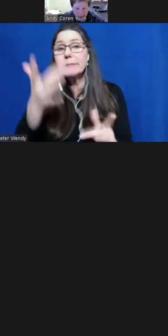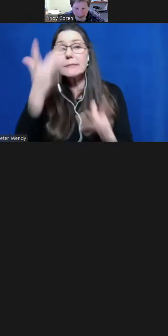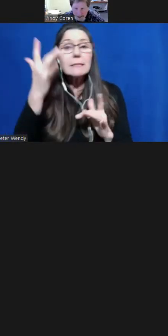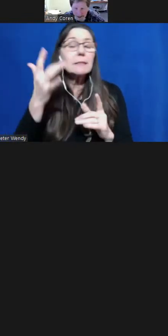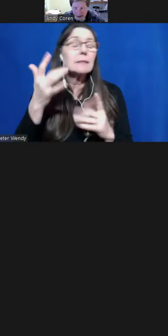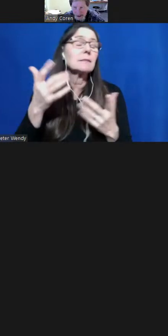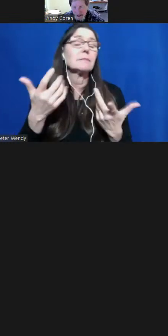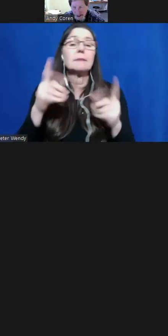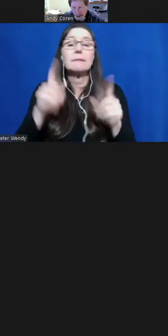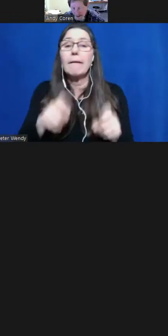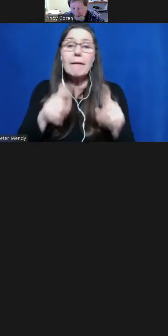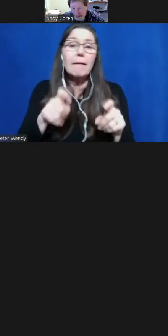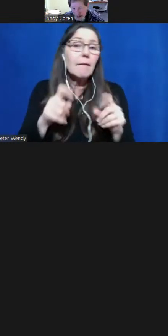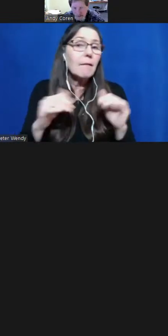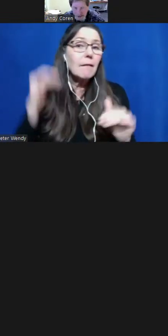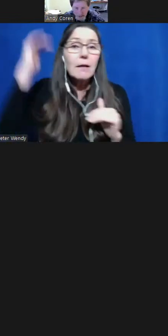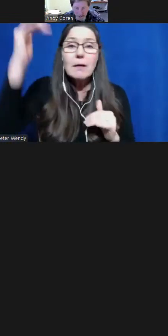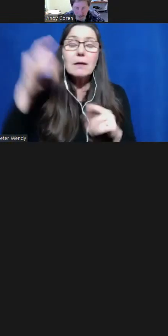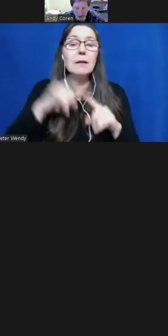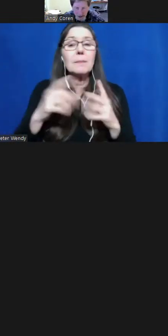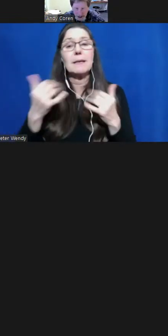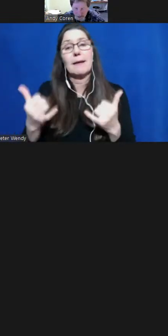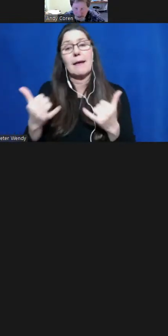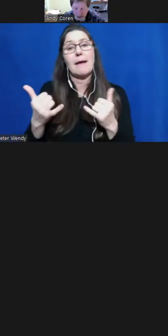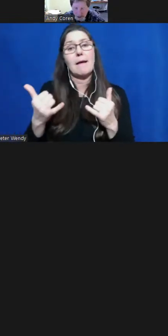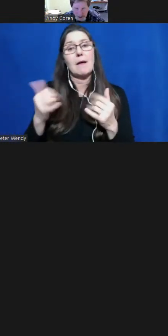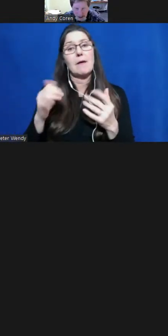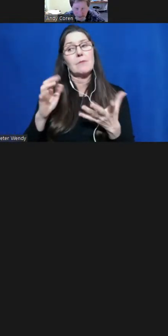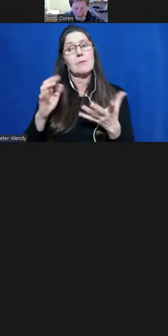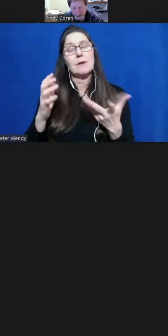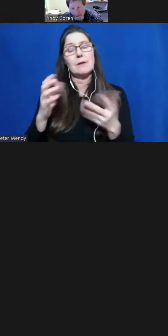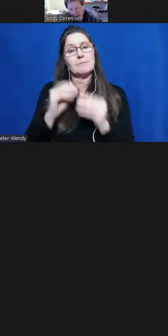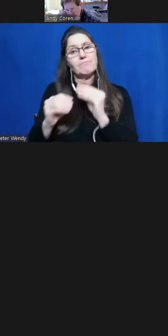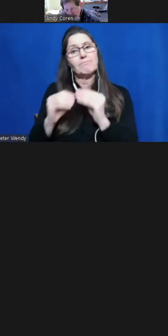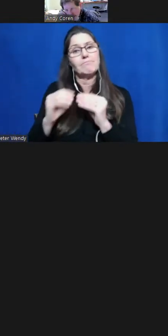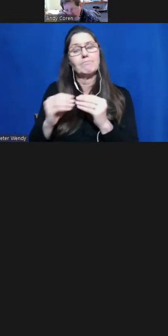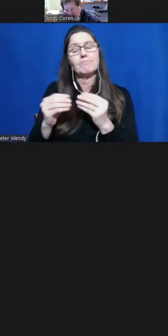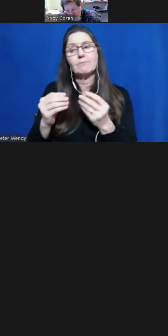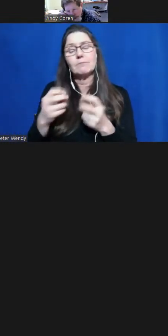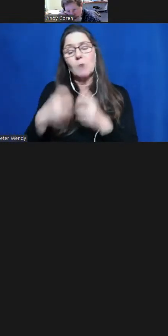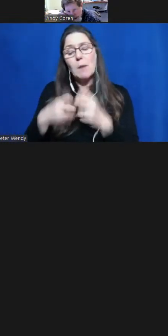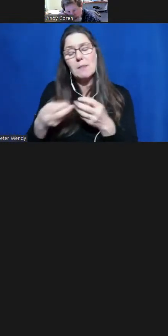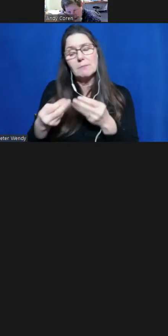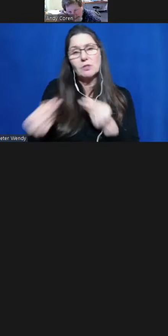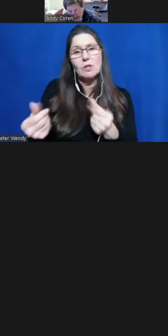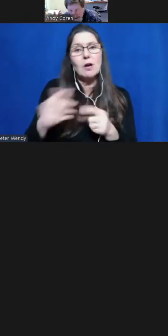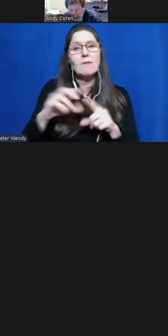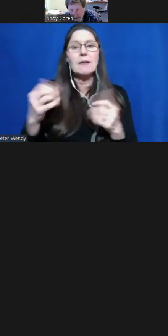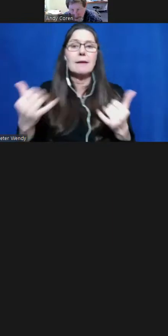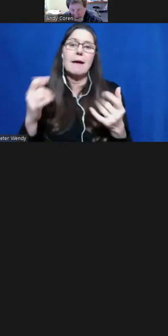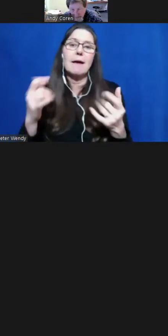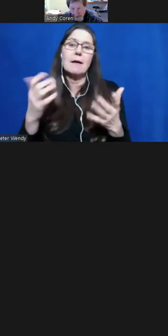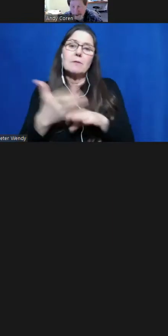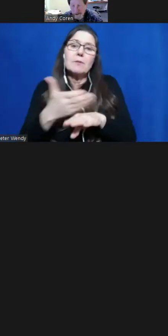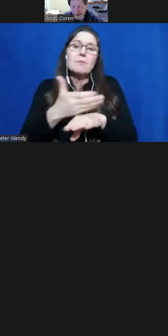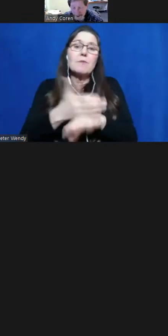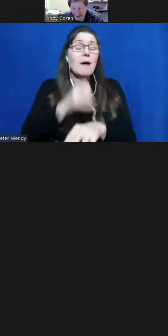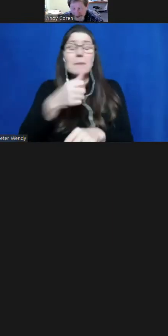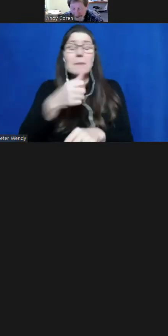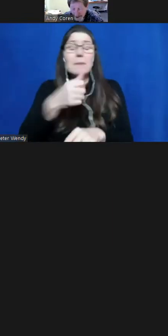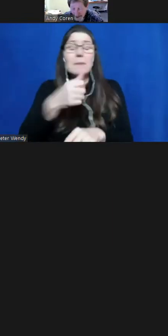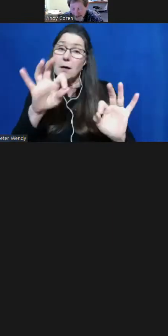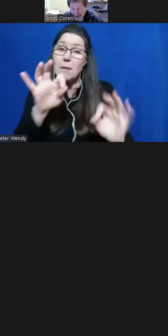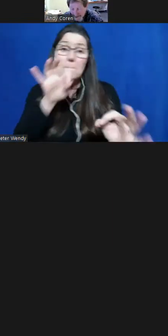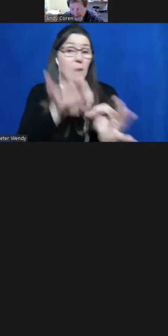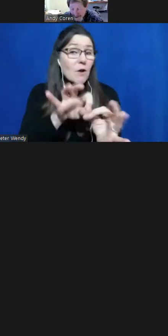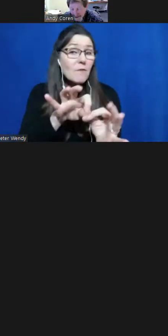expanded capacity, and they've solved some record-keeping issues that came up at around the same time. So I'm not saying things are perfect. It's